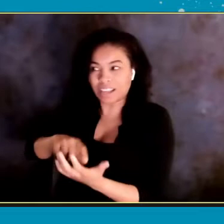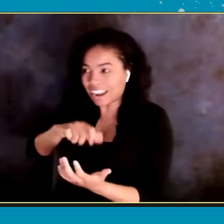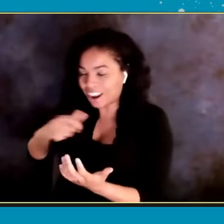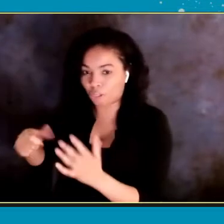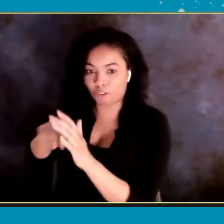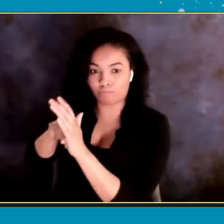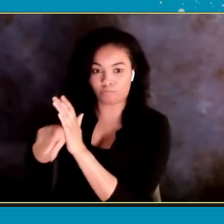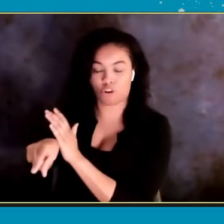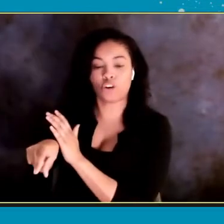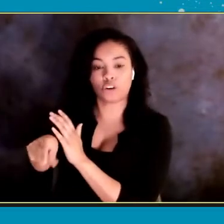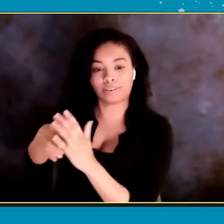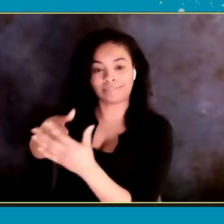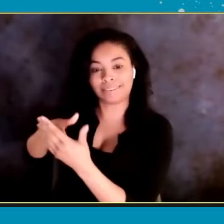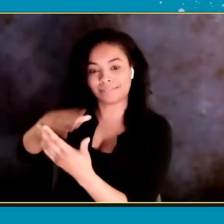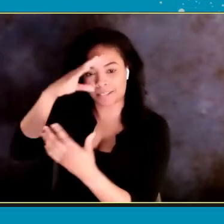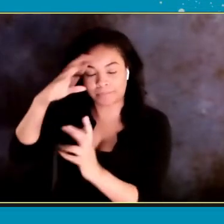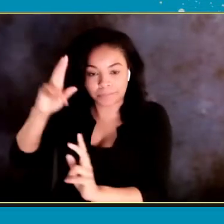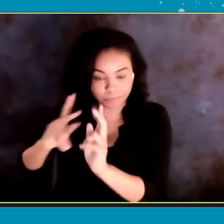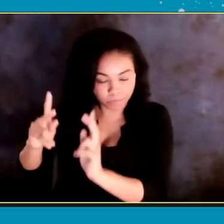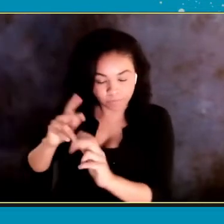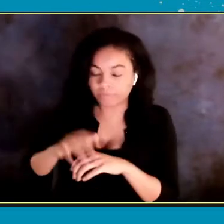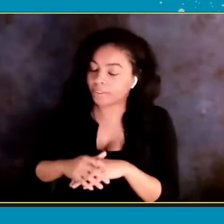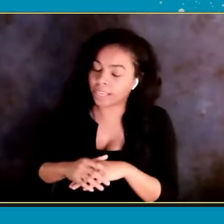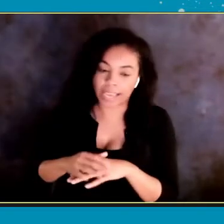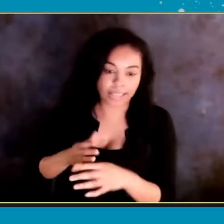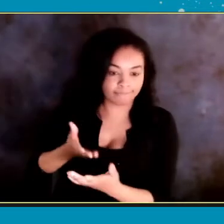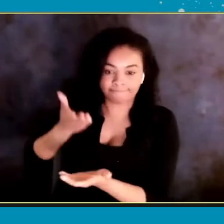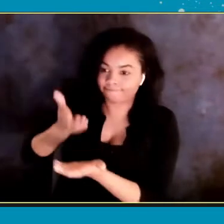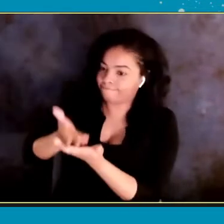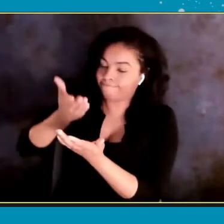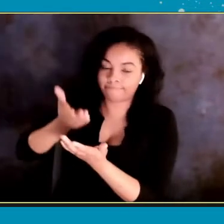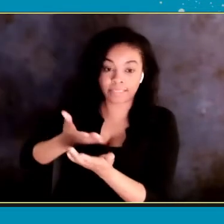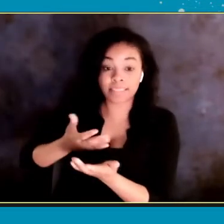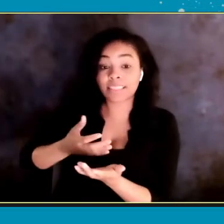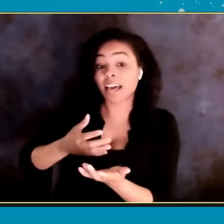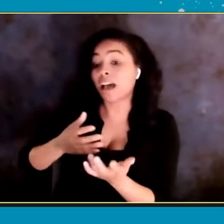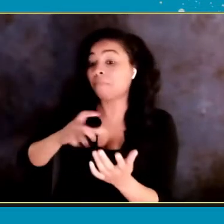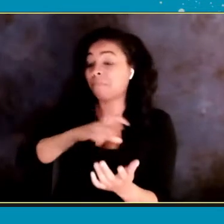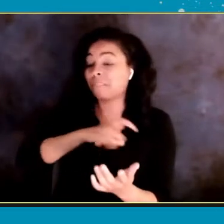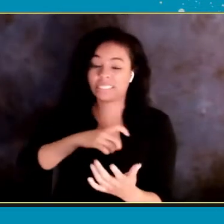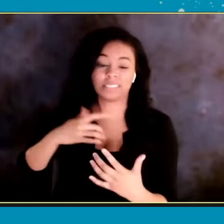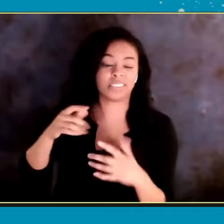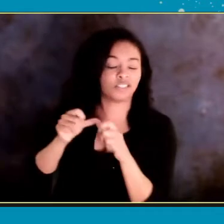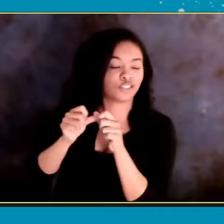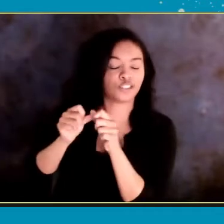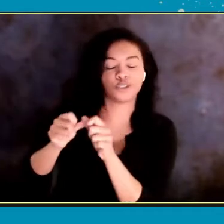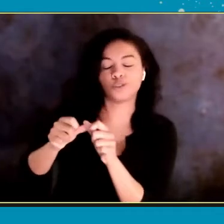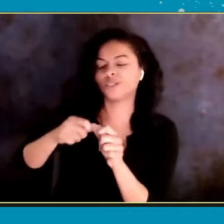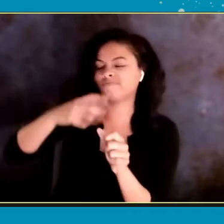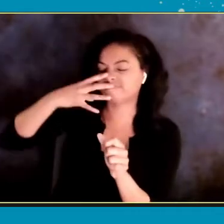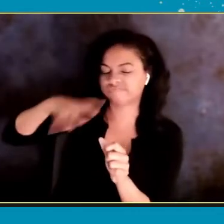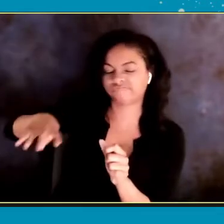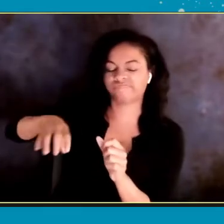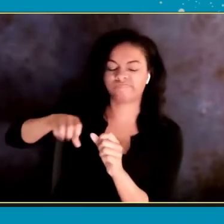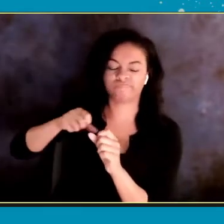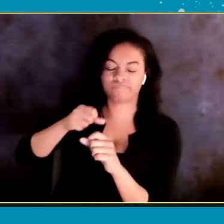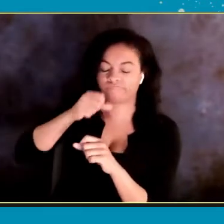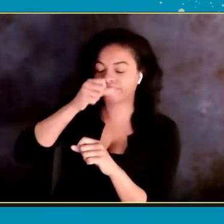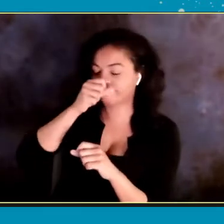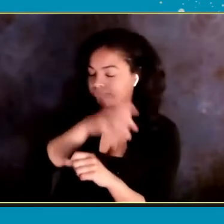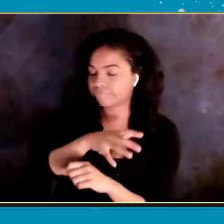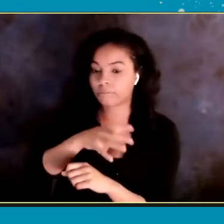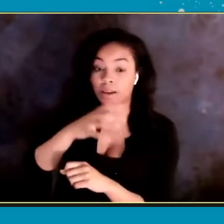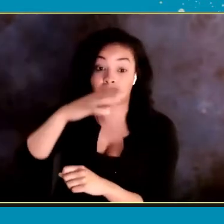Evidence that the police continue to take Black lives with impunity. People are in the streets because they want